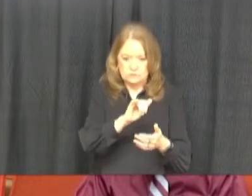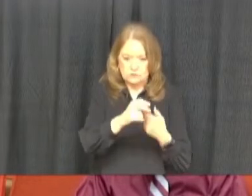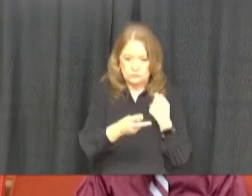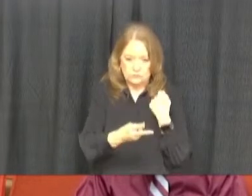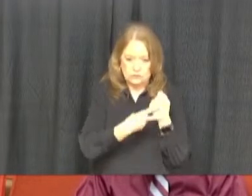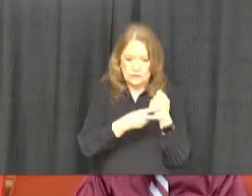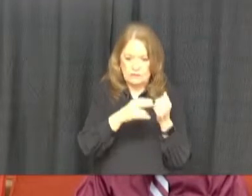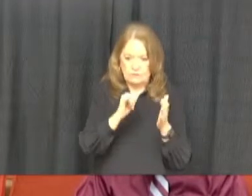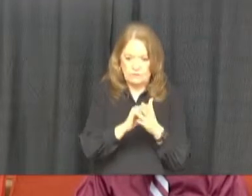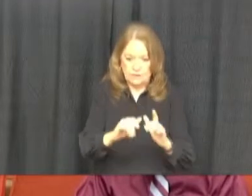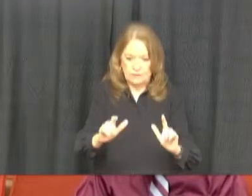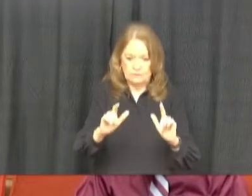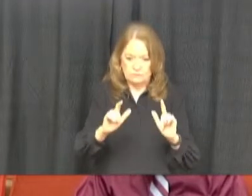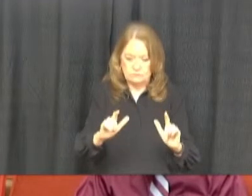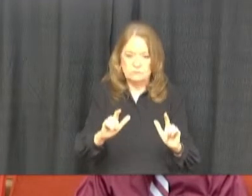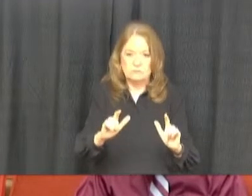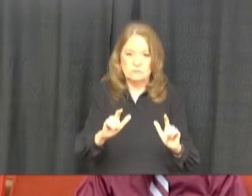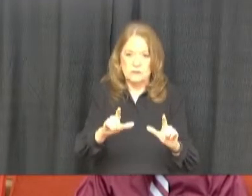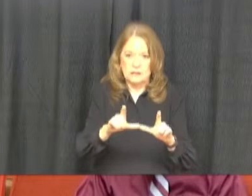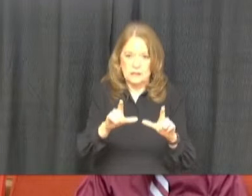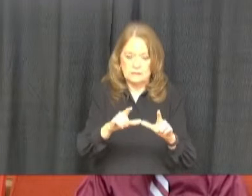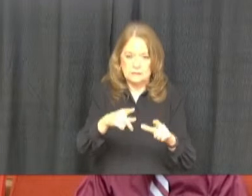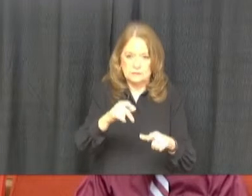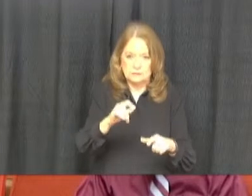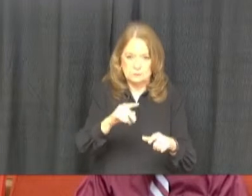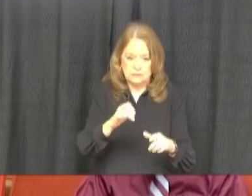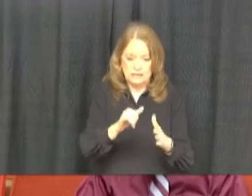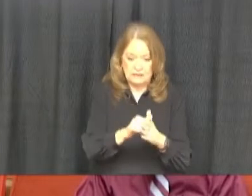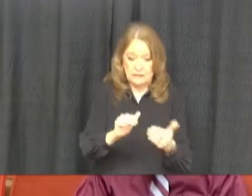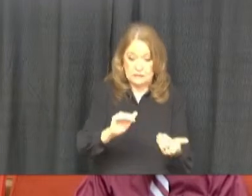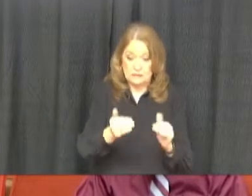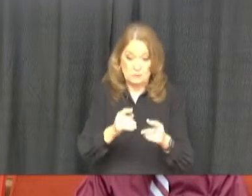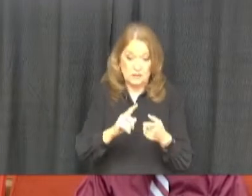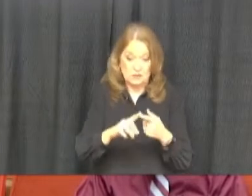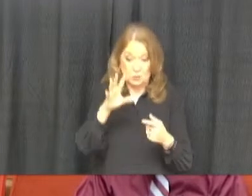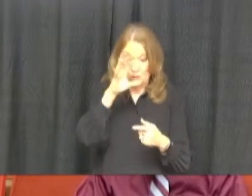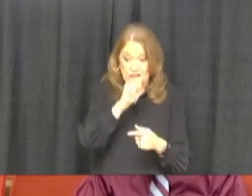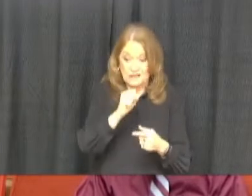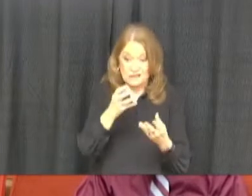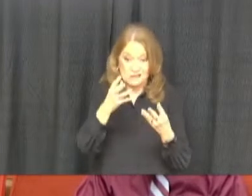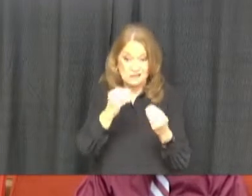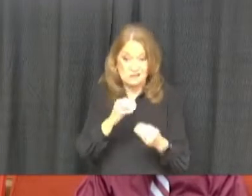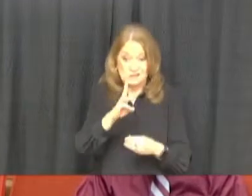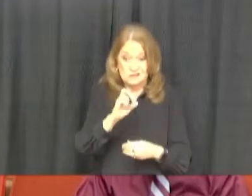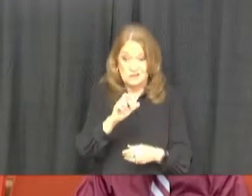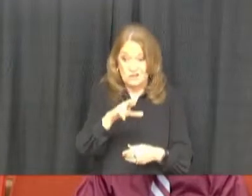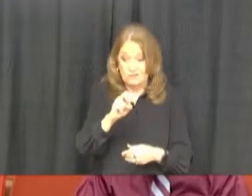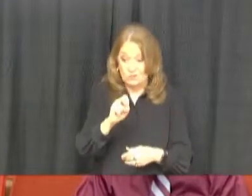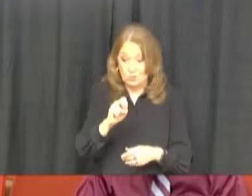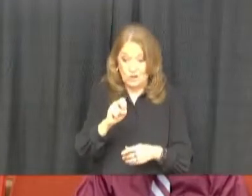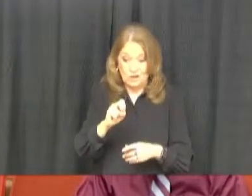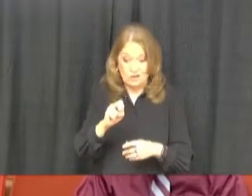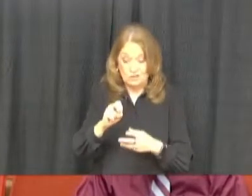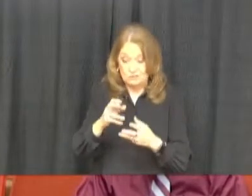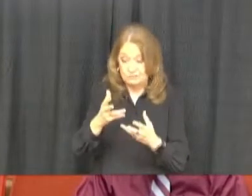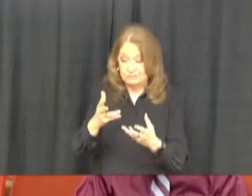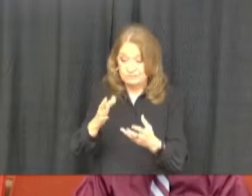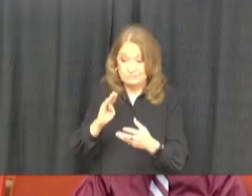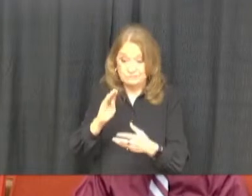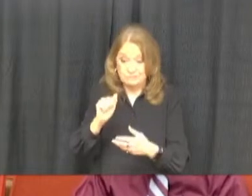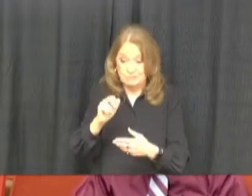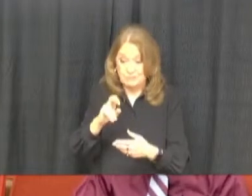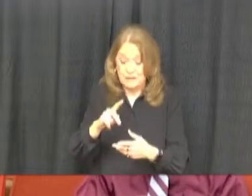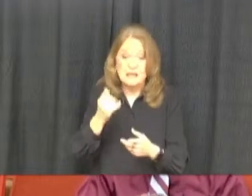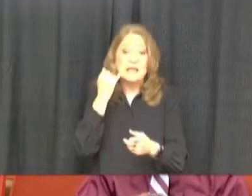image. That image is compared to, a software bank that, let me put it like